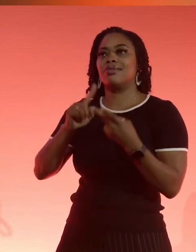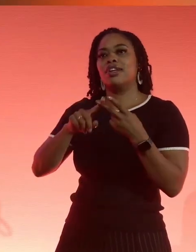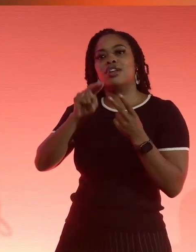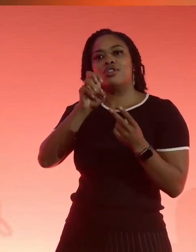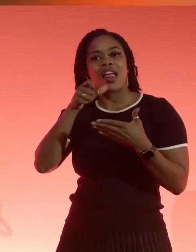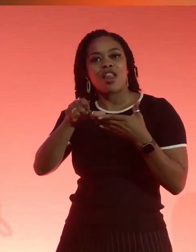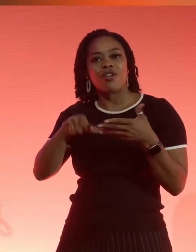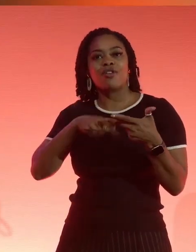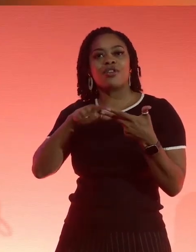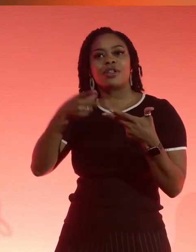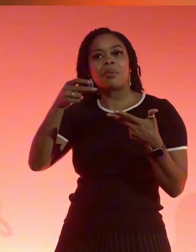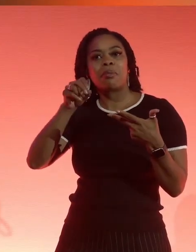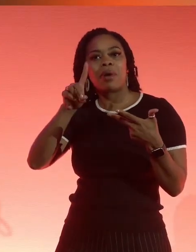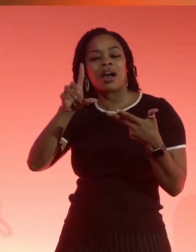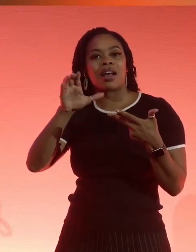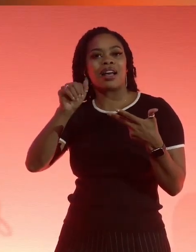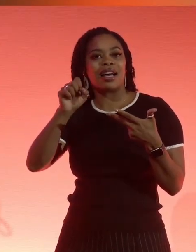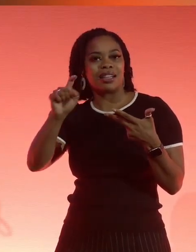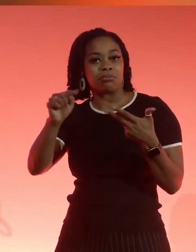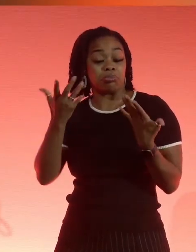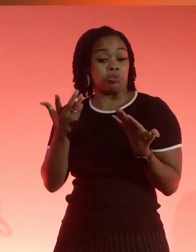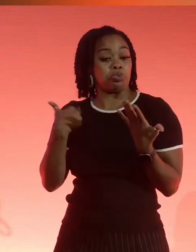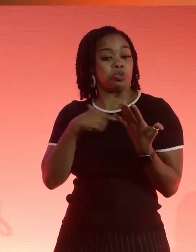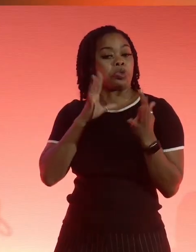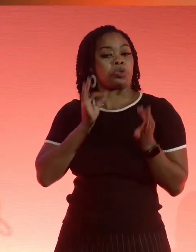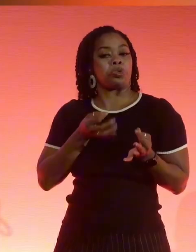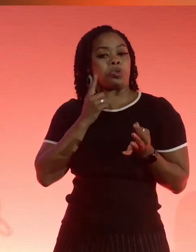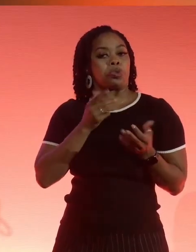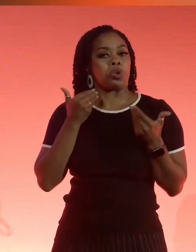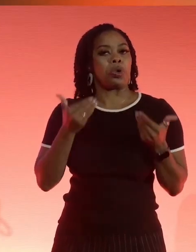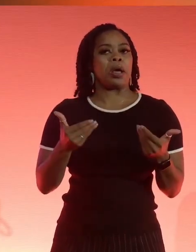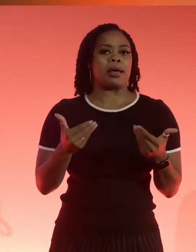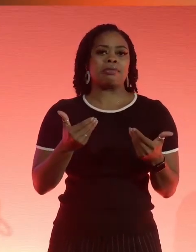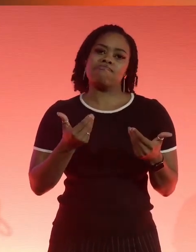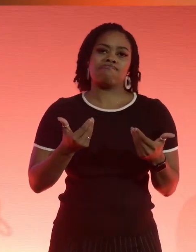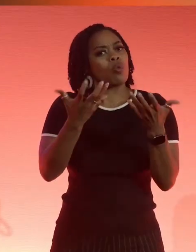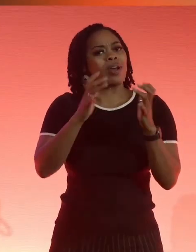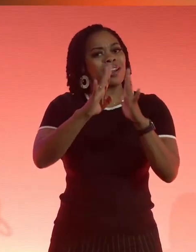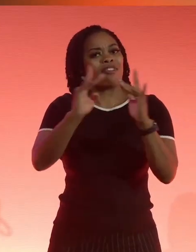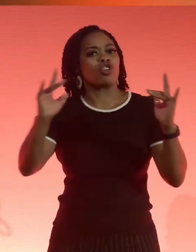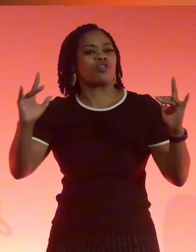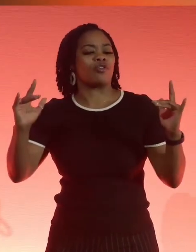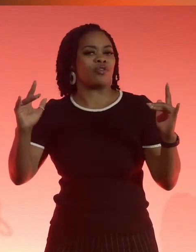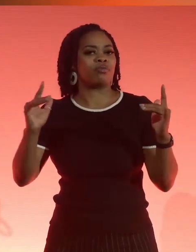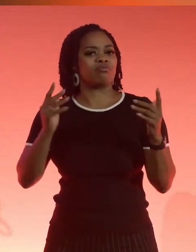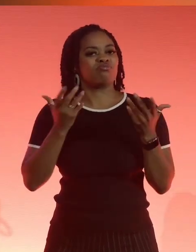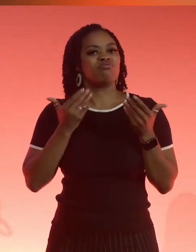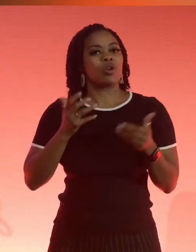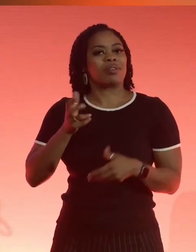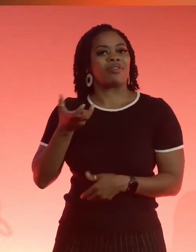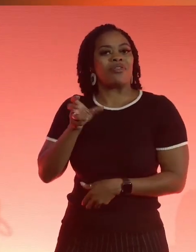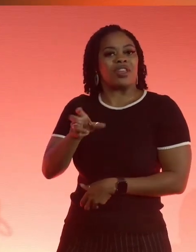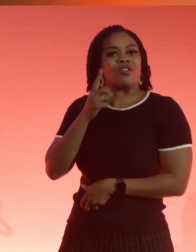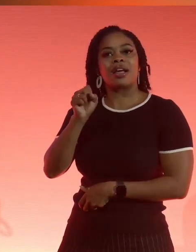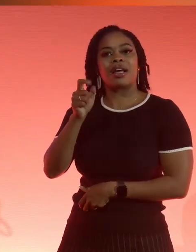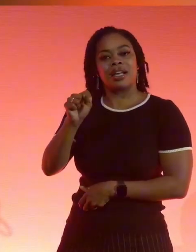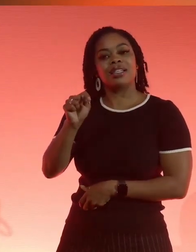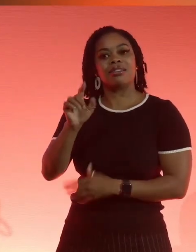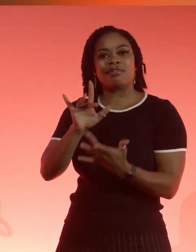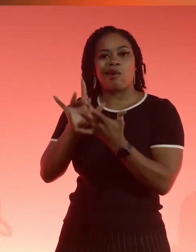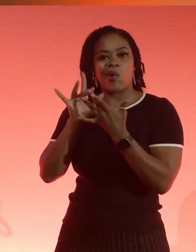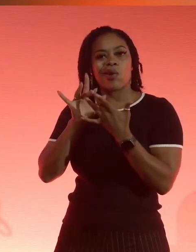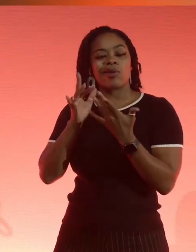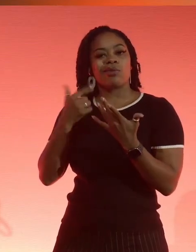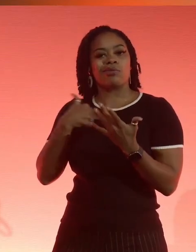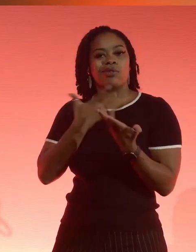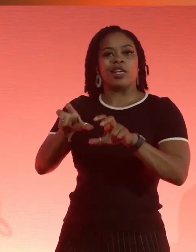and podcasts. So we made big, bold bets to diversify. We invested in a podcast network. We